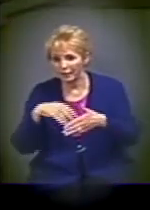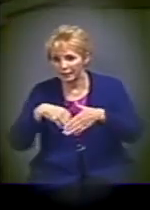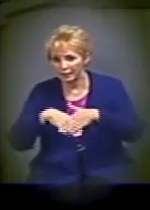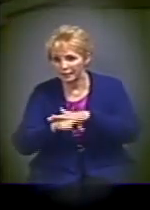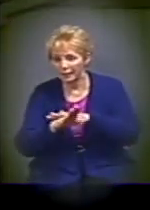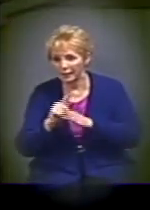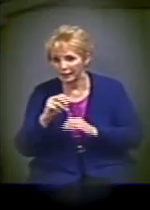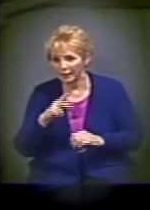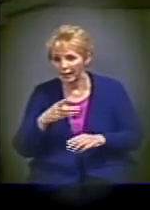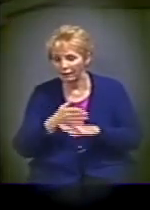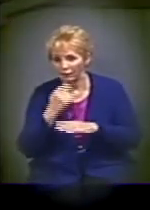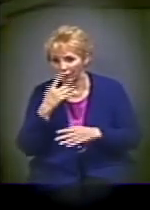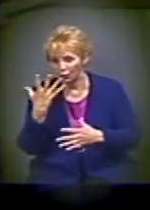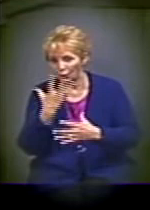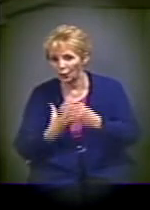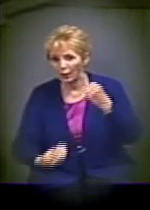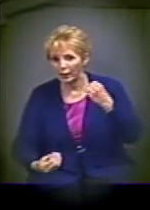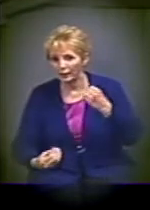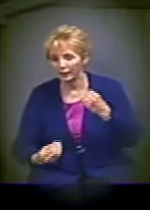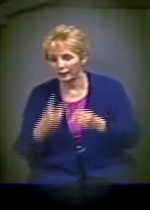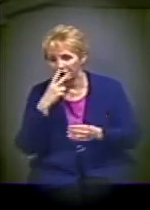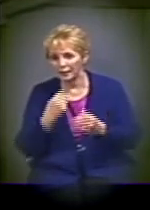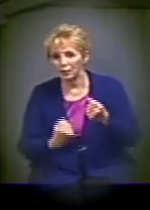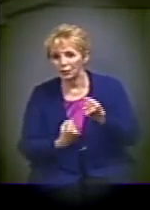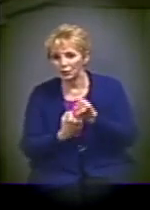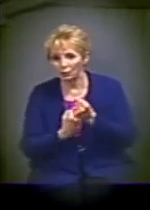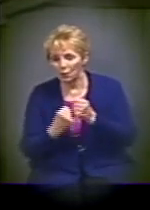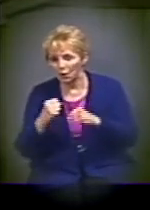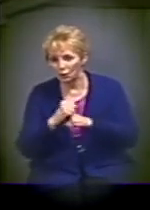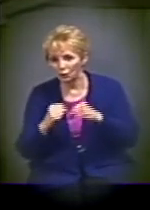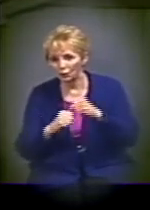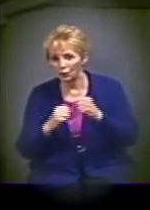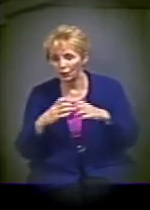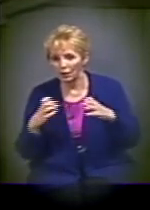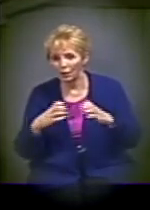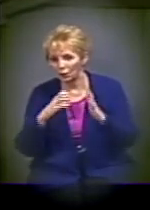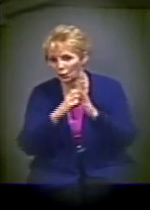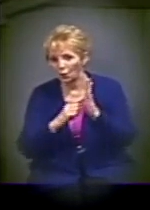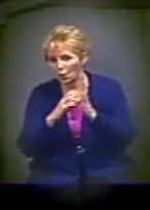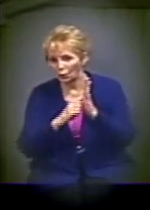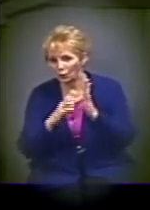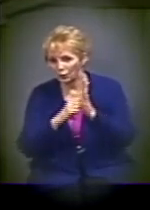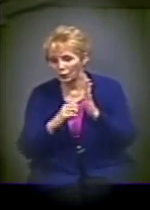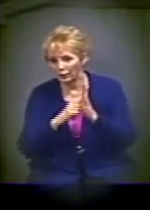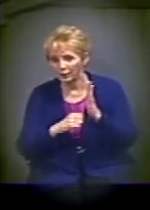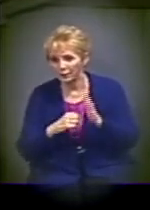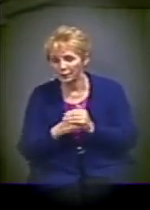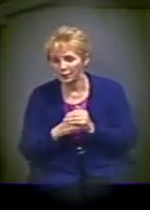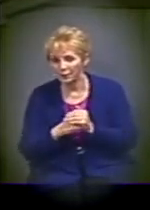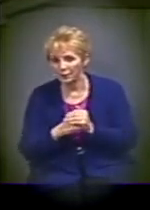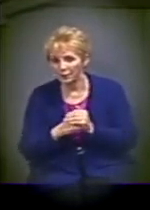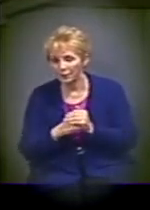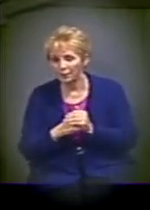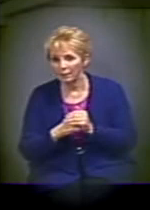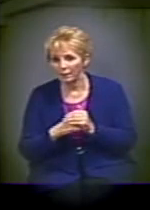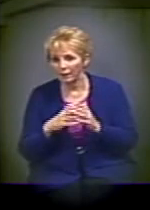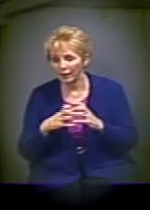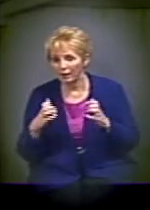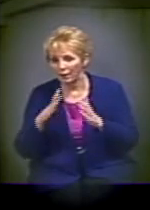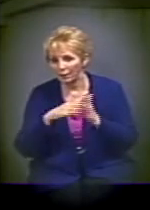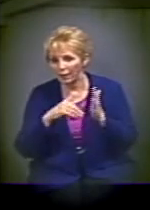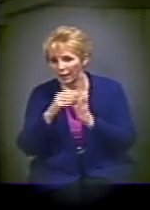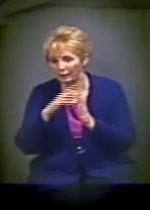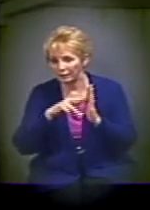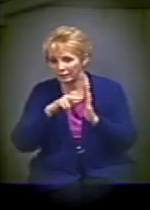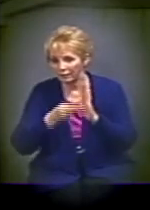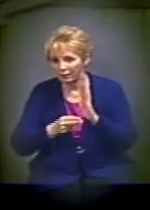of the tank after it was drained. You can see the support structure has quite a bit of corrosion. If a lot of the paint is starting to come off, this